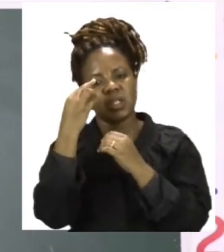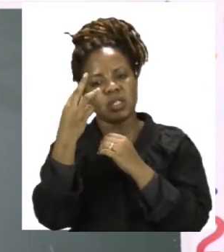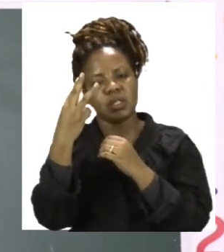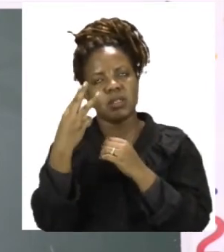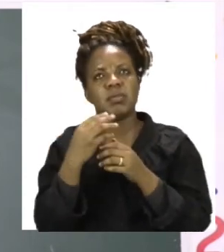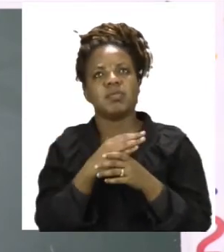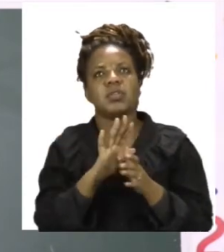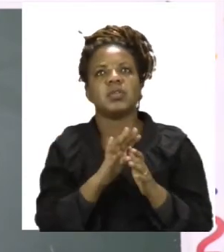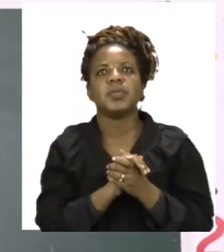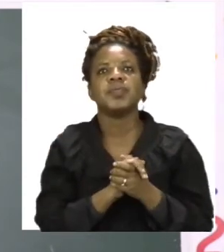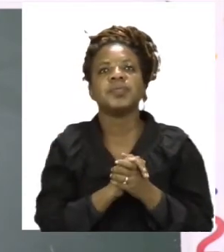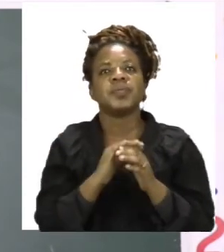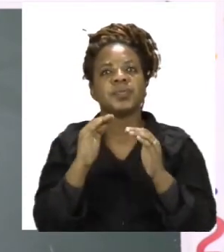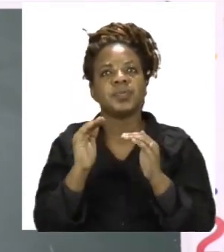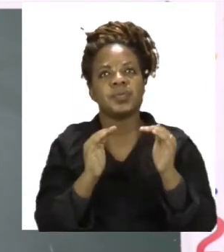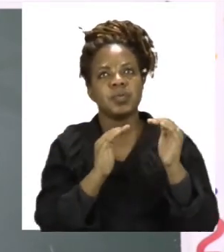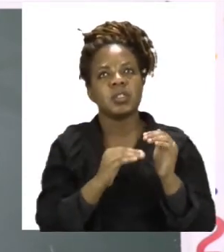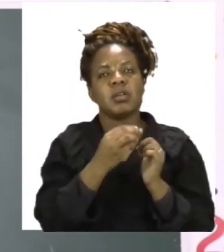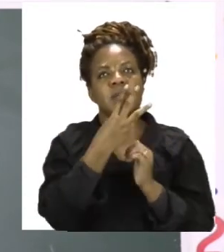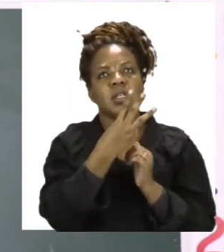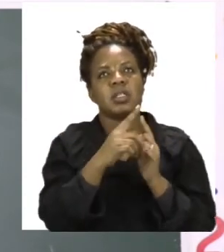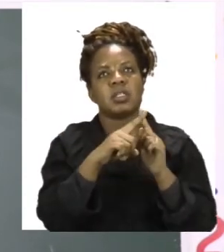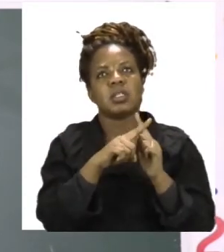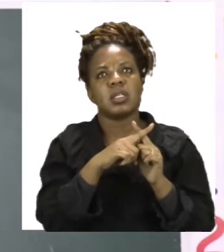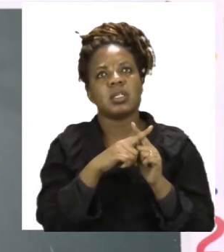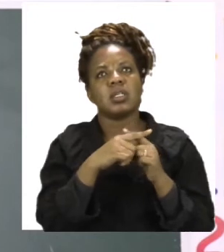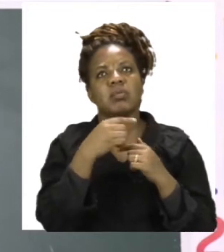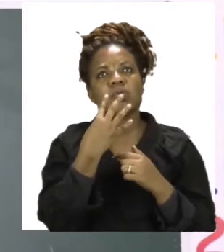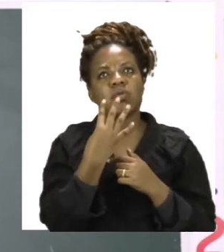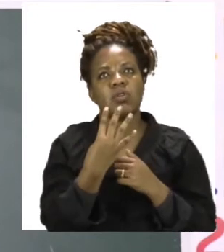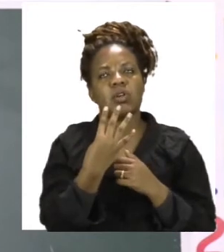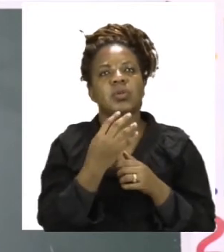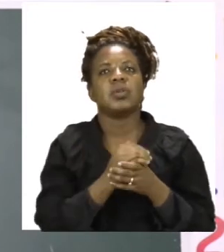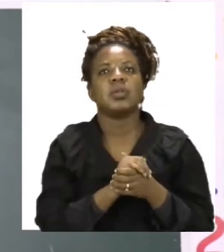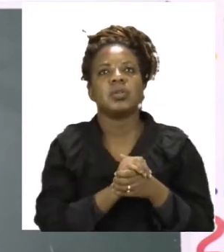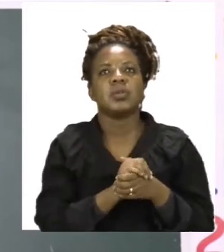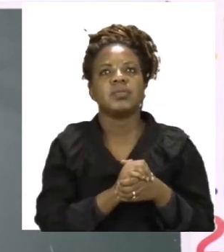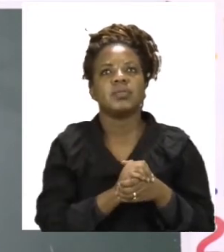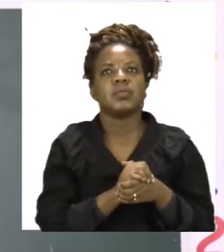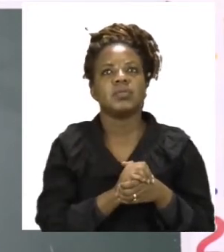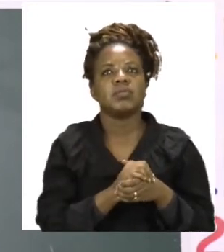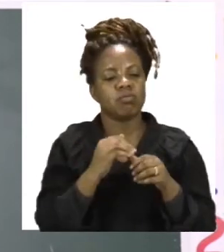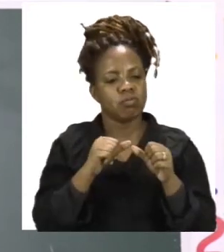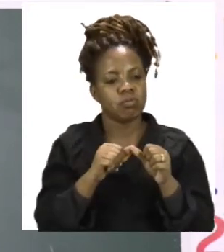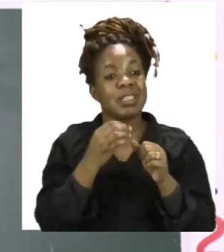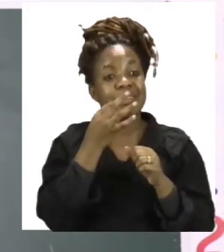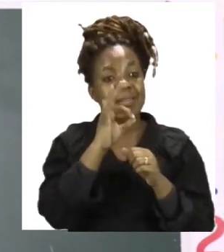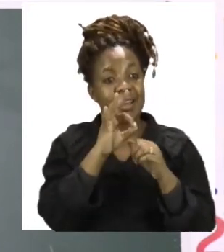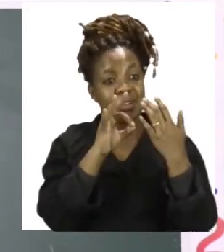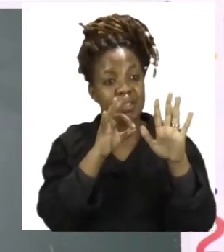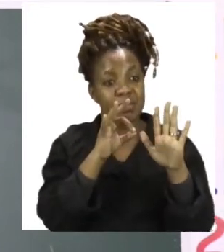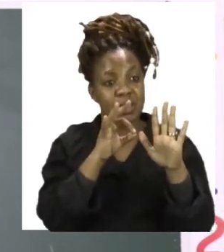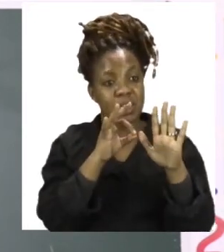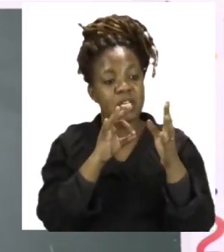And then we are moving on to the next one, 3 times 4. 3 times 4, which means we have to count